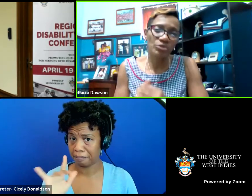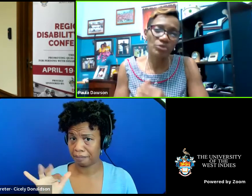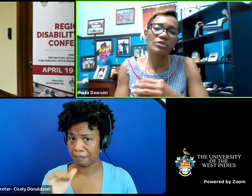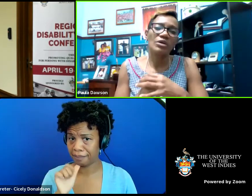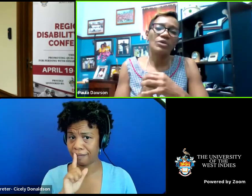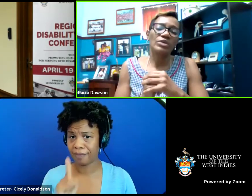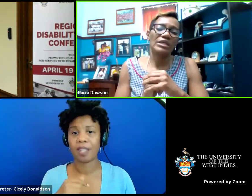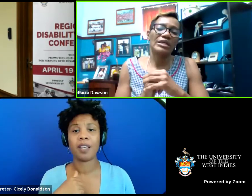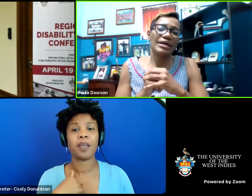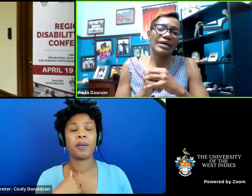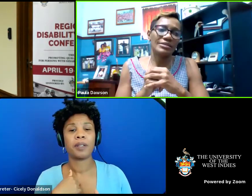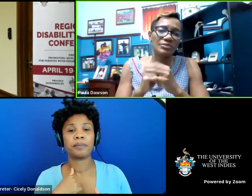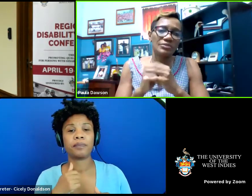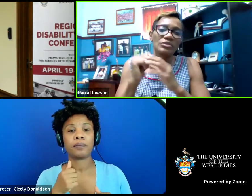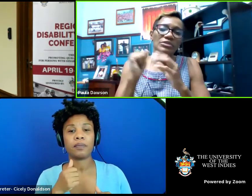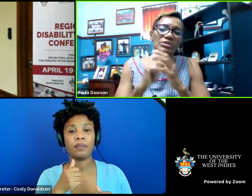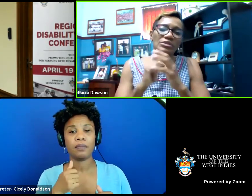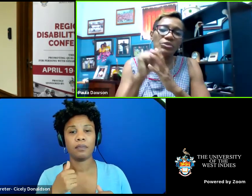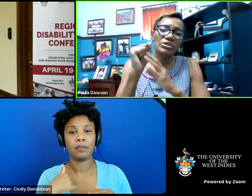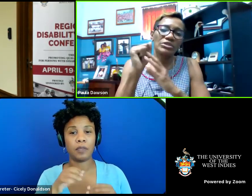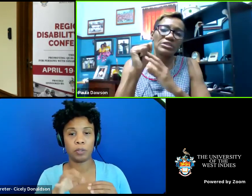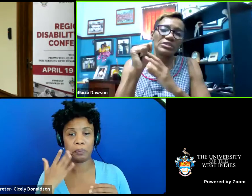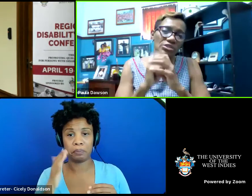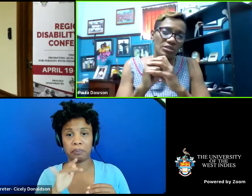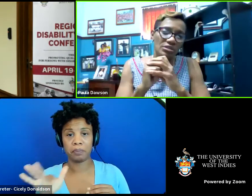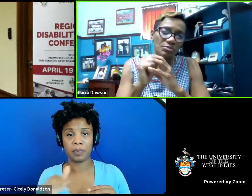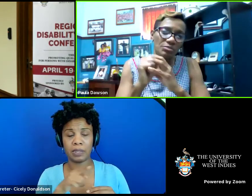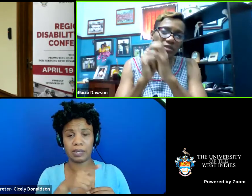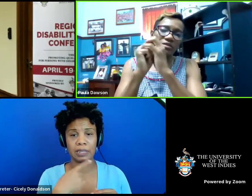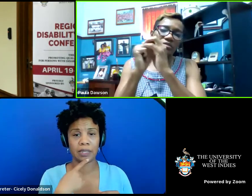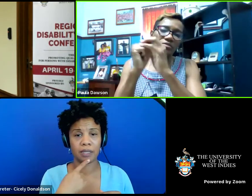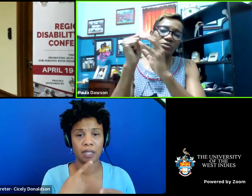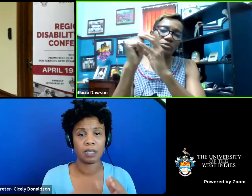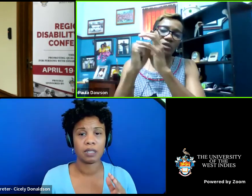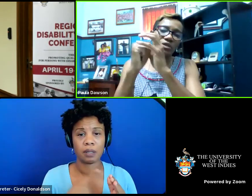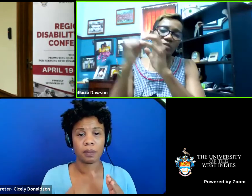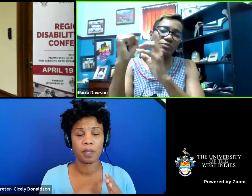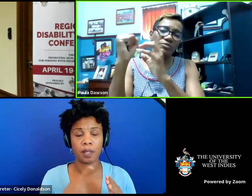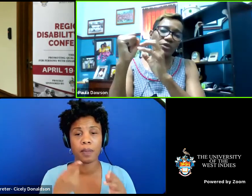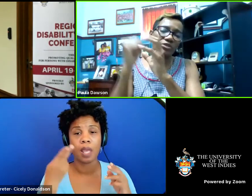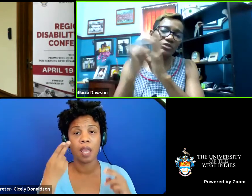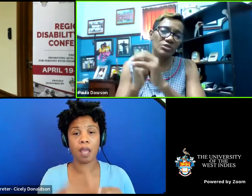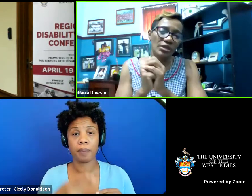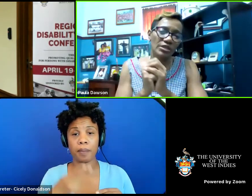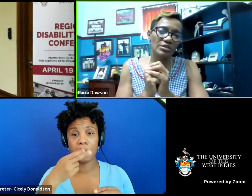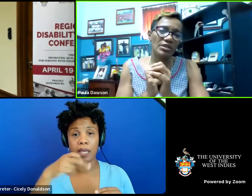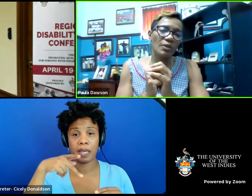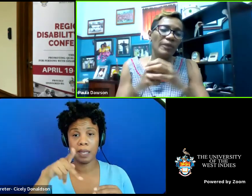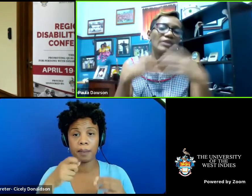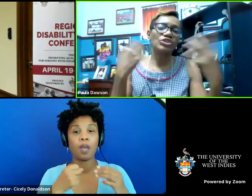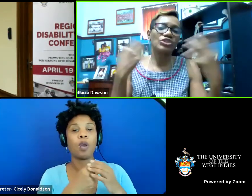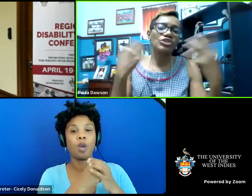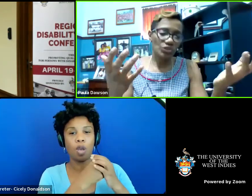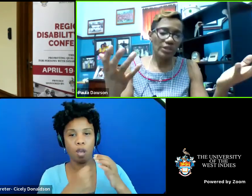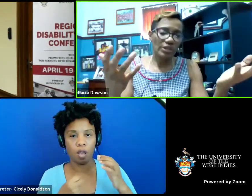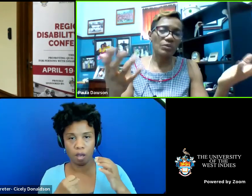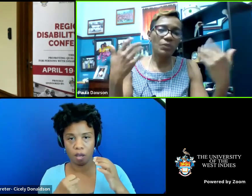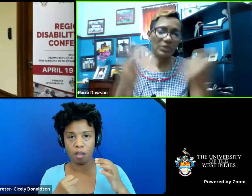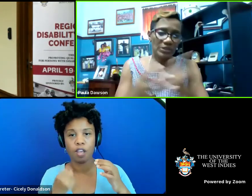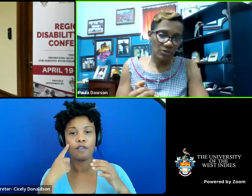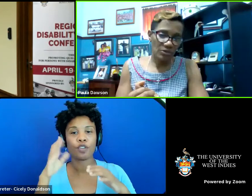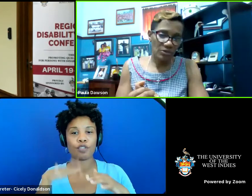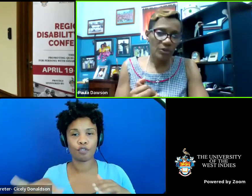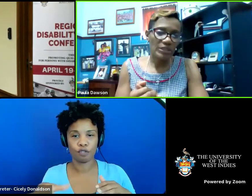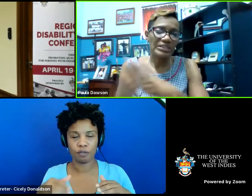ethics approval, looking at the subluxation, meaning where the hip falls out the socket in children